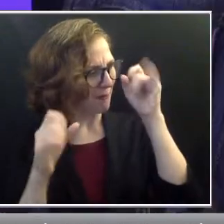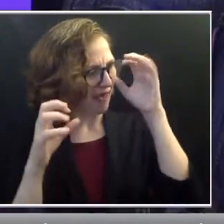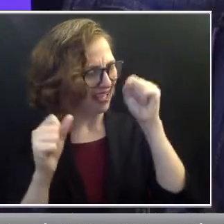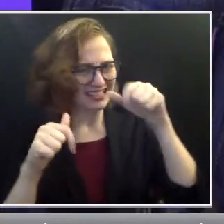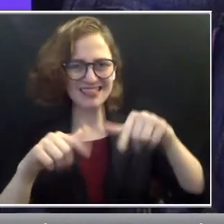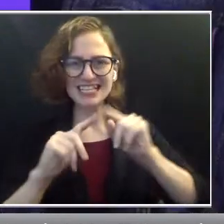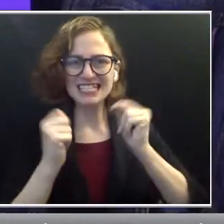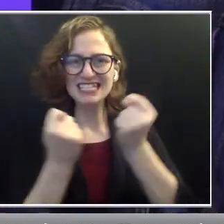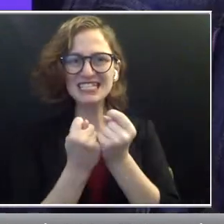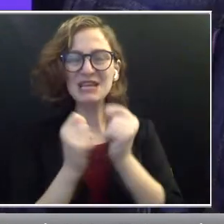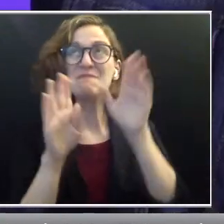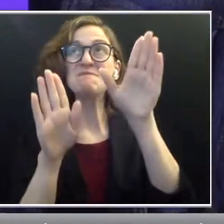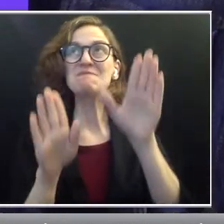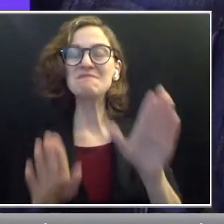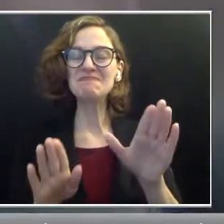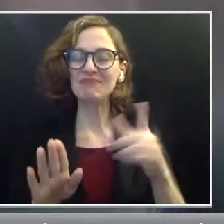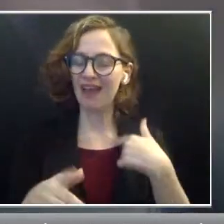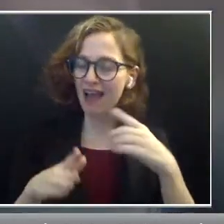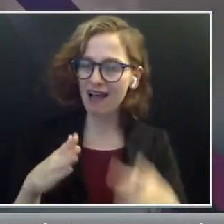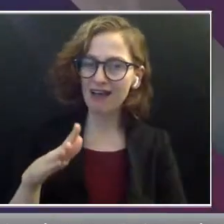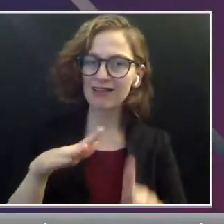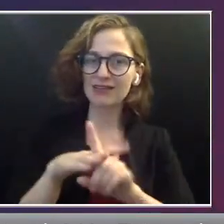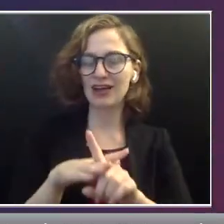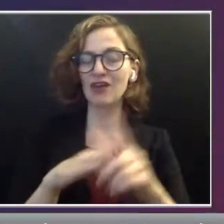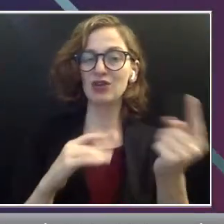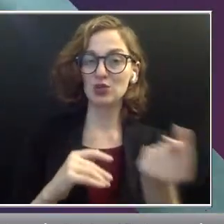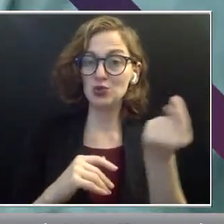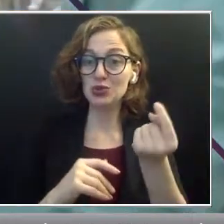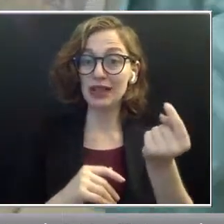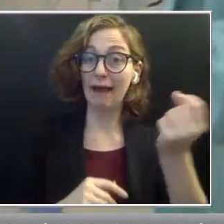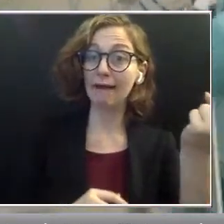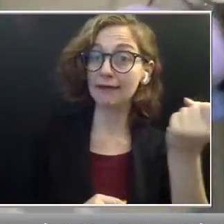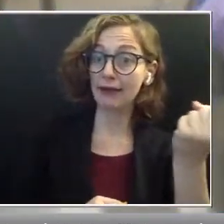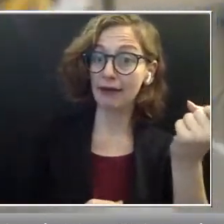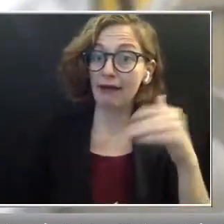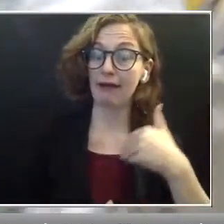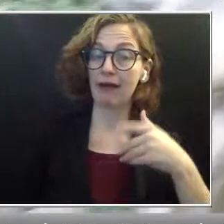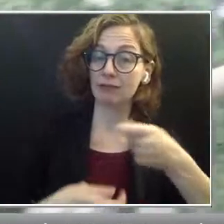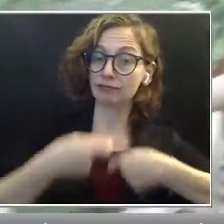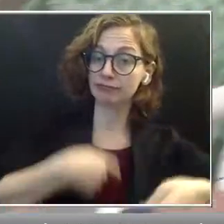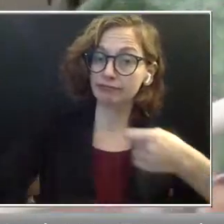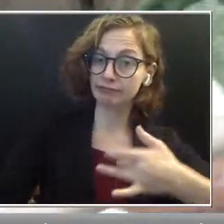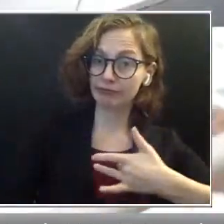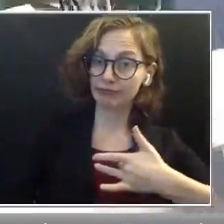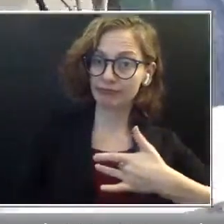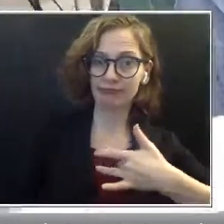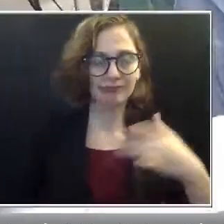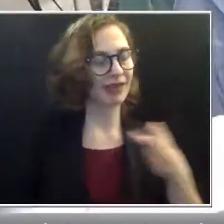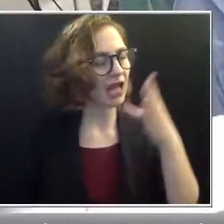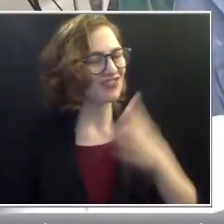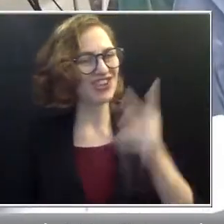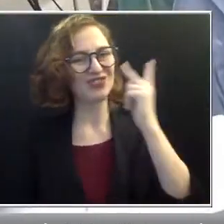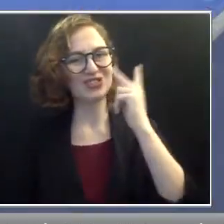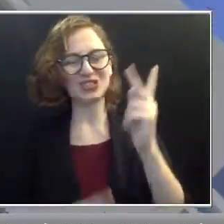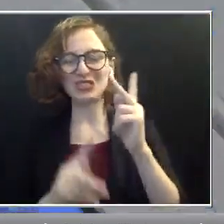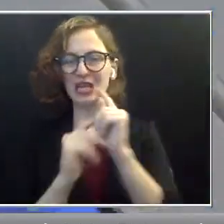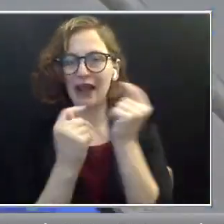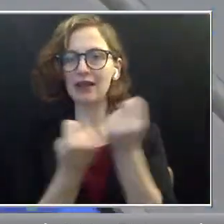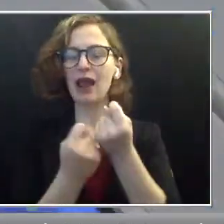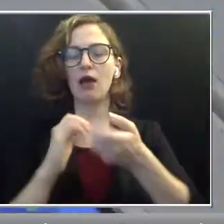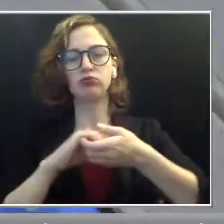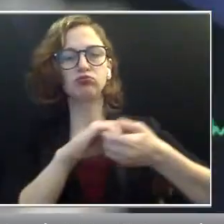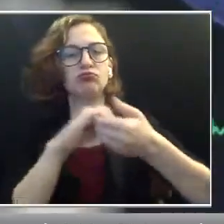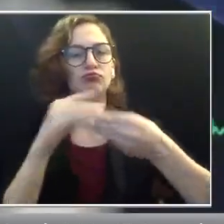and then by Saturday I had a heart in me. I have never seen a group of people work together so good as this team of